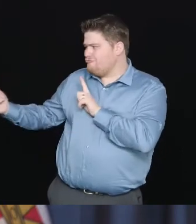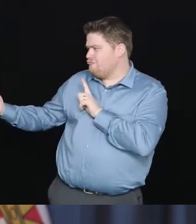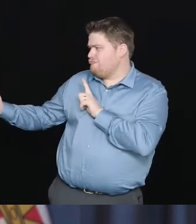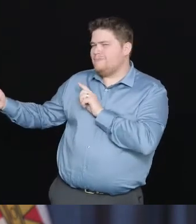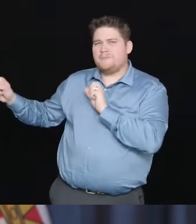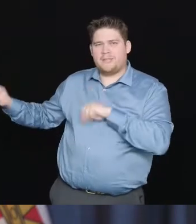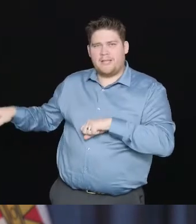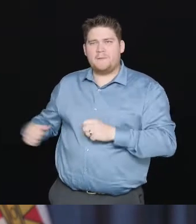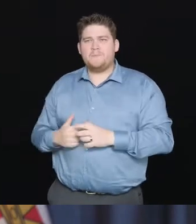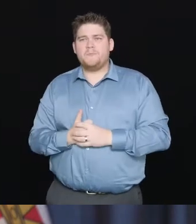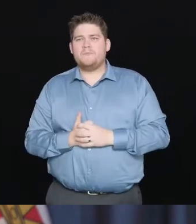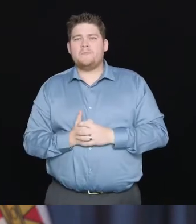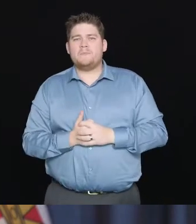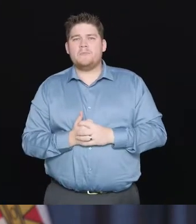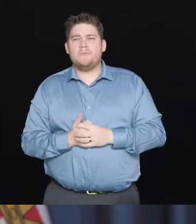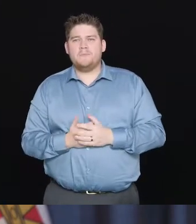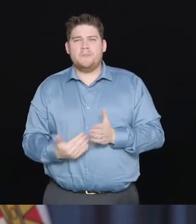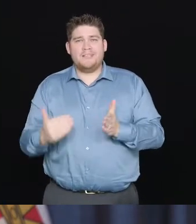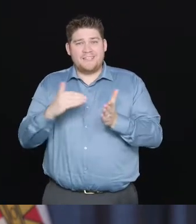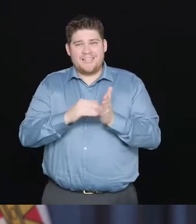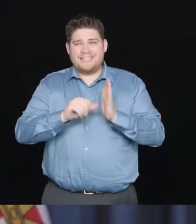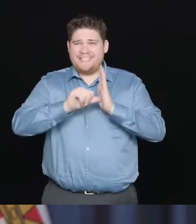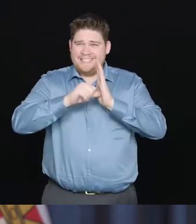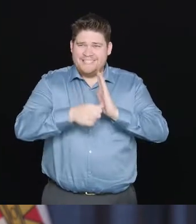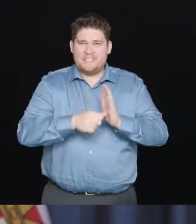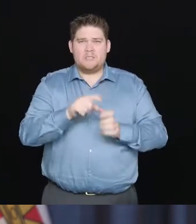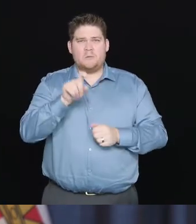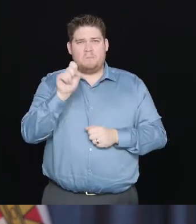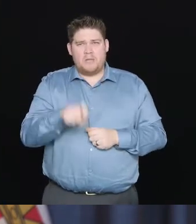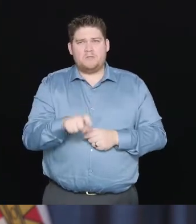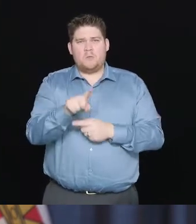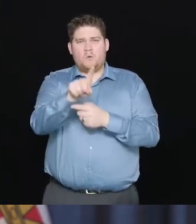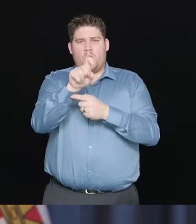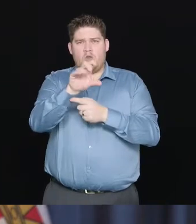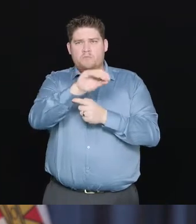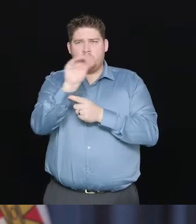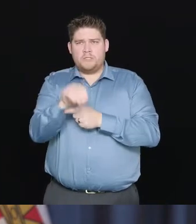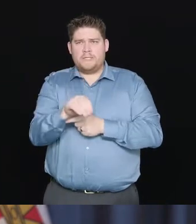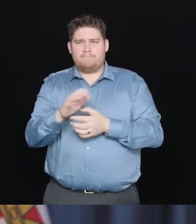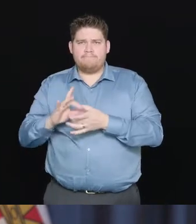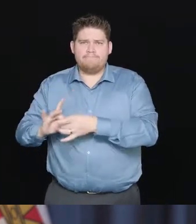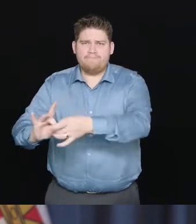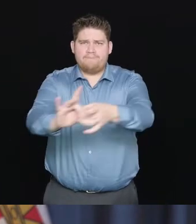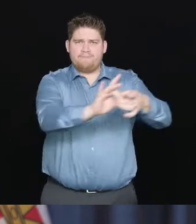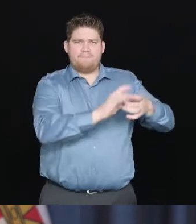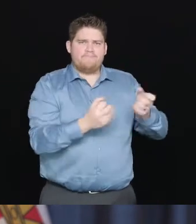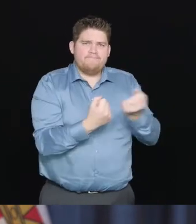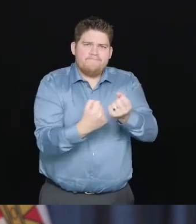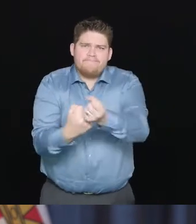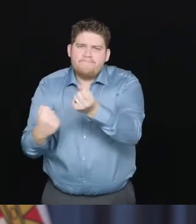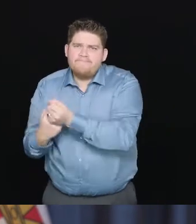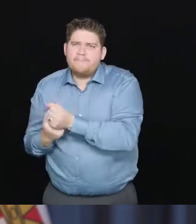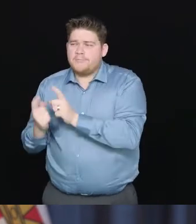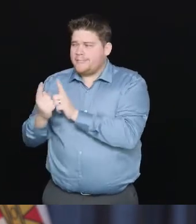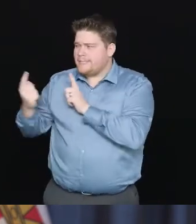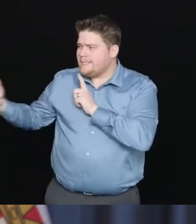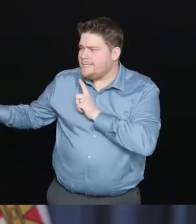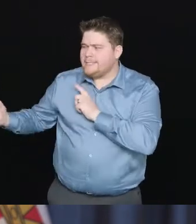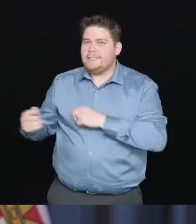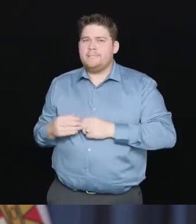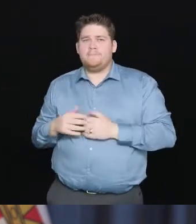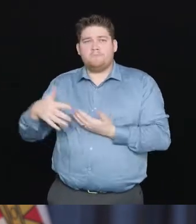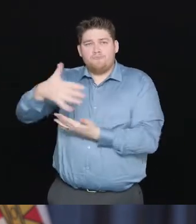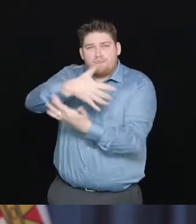100% of the time. In the days today and all the days and weeks ahead, we have to work 100% as a